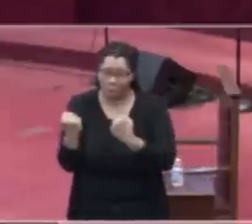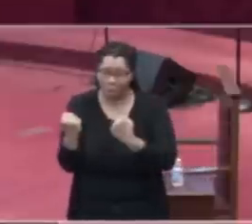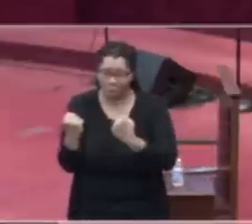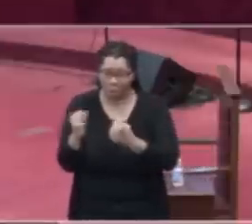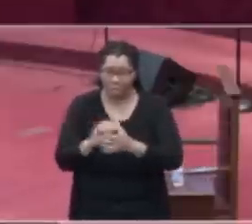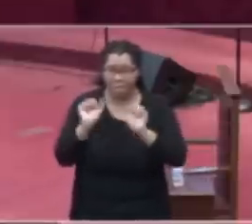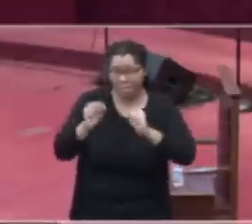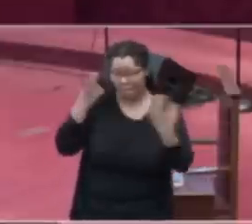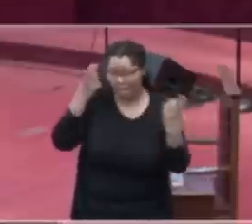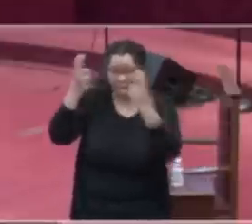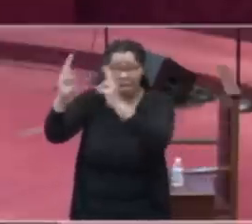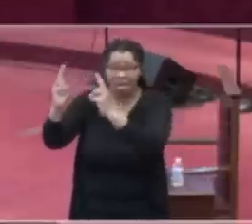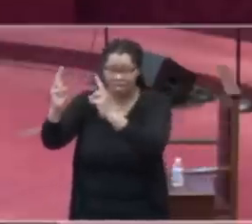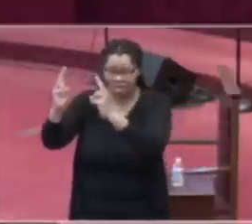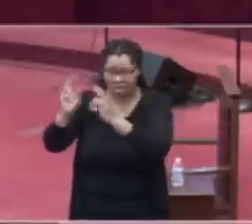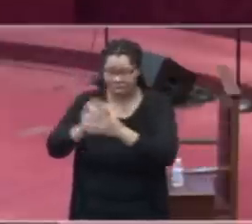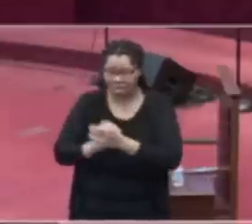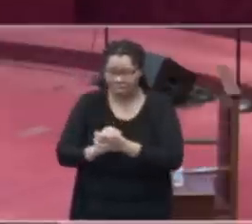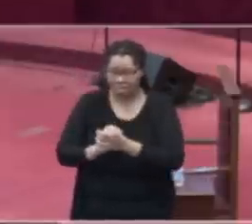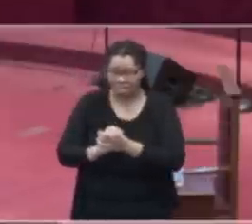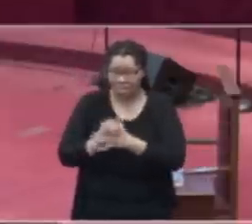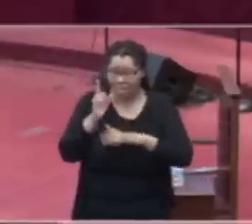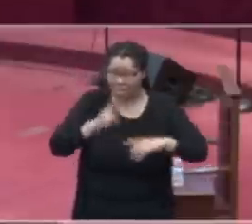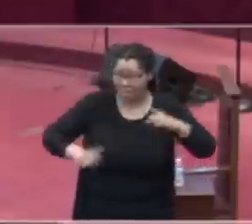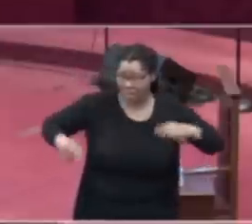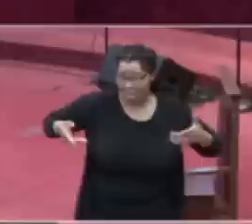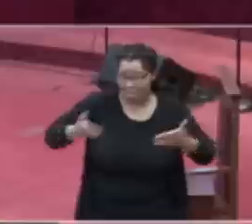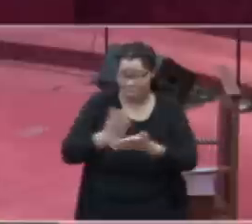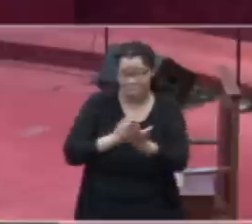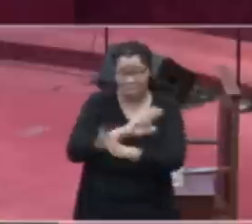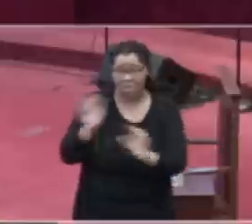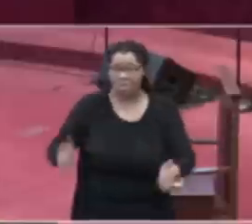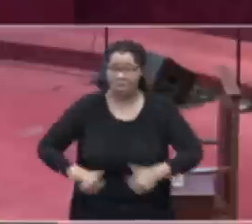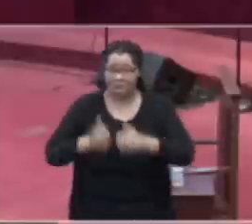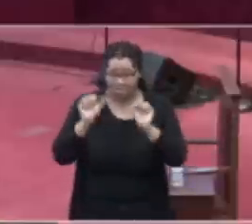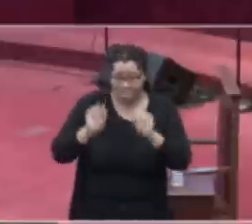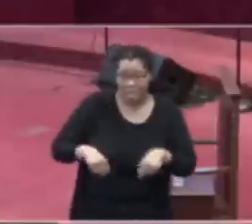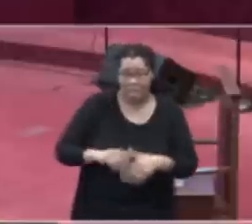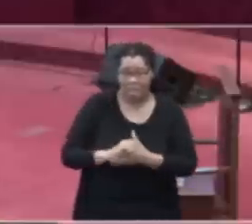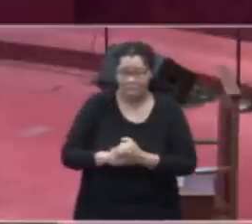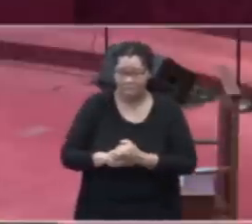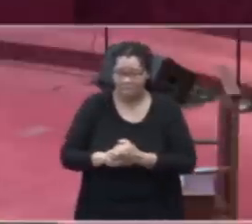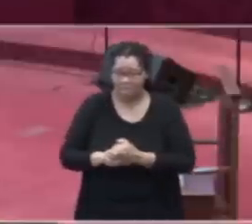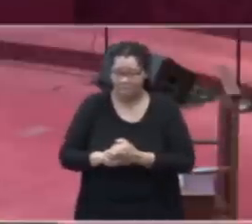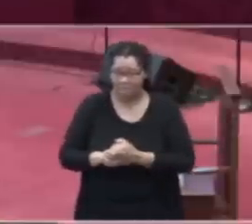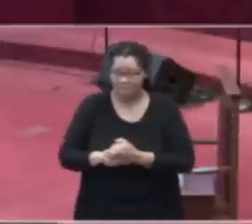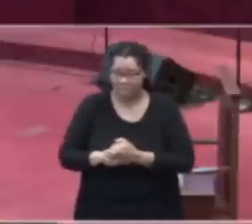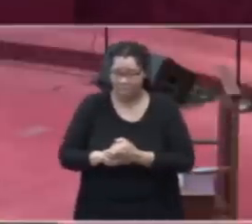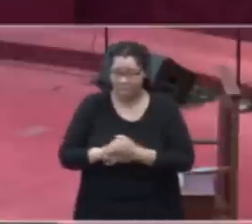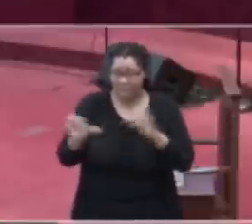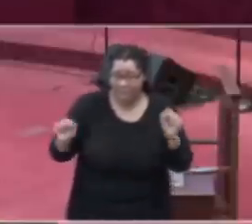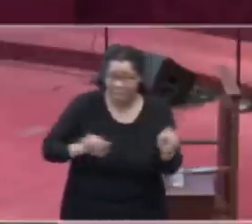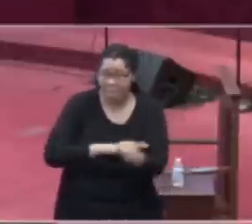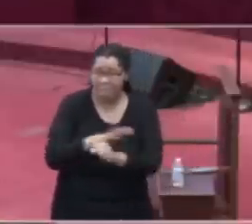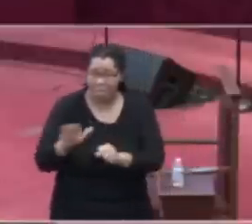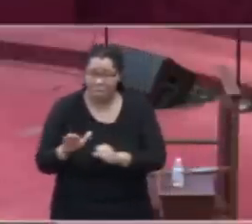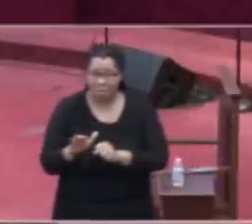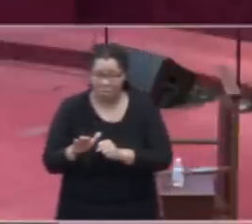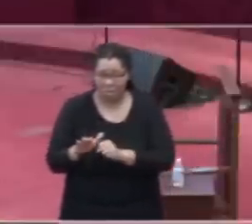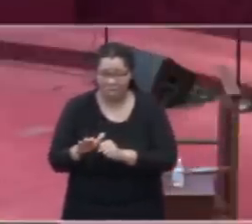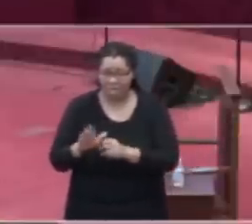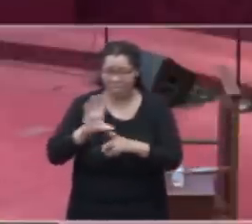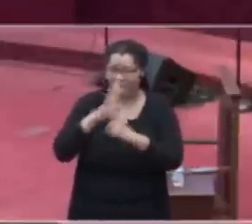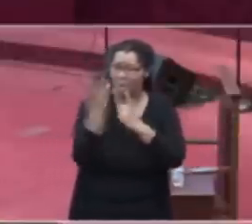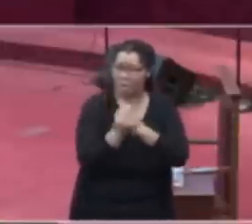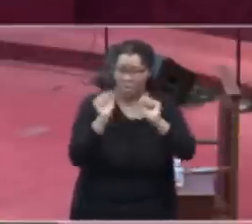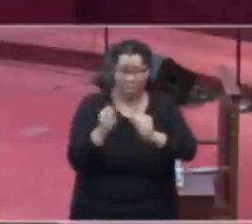honor God in the multiplicitous areas of your life. You can resist the influential pull of the